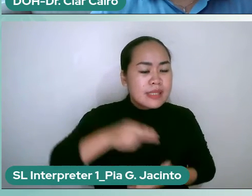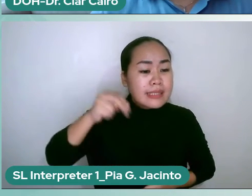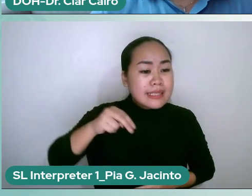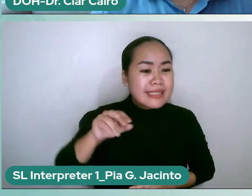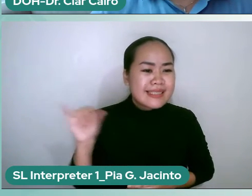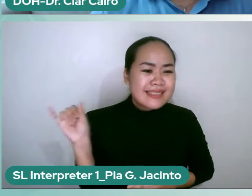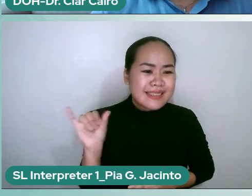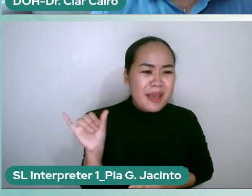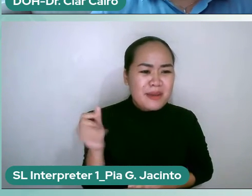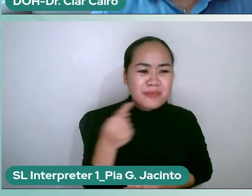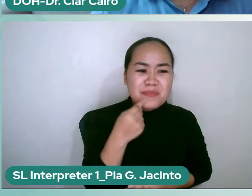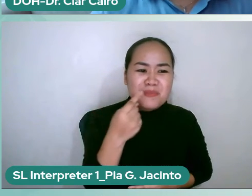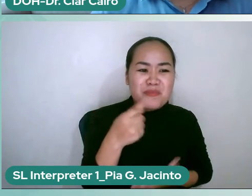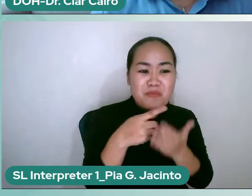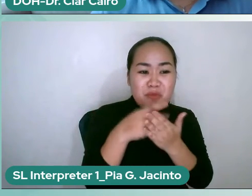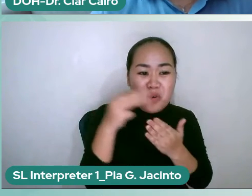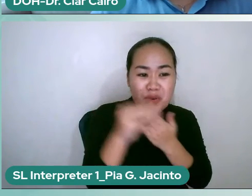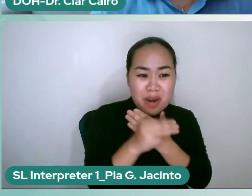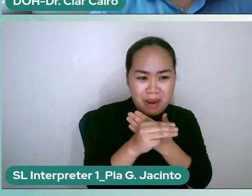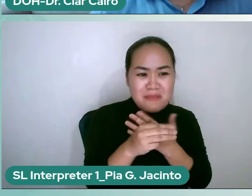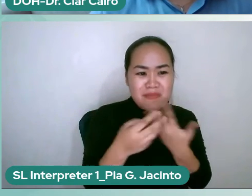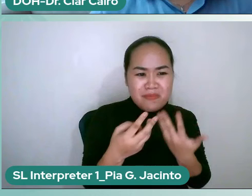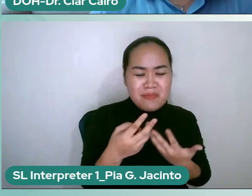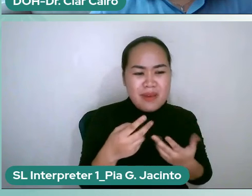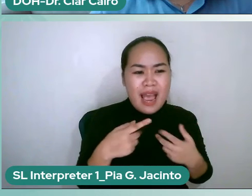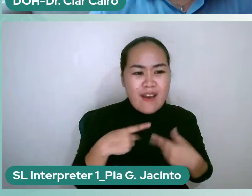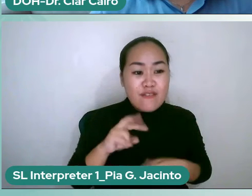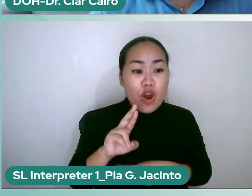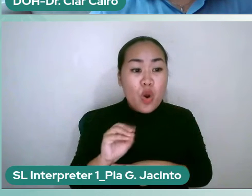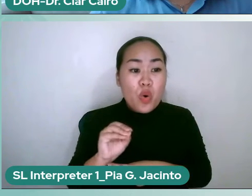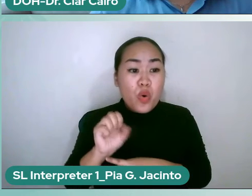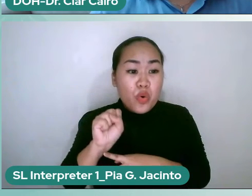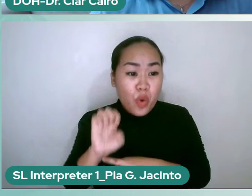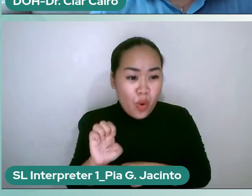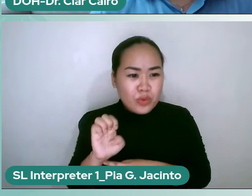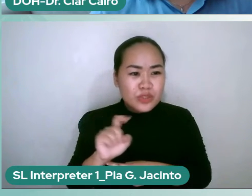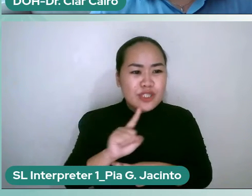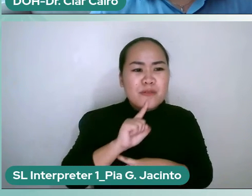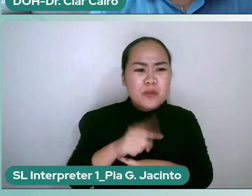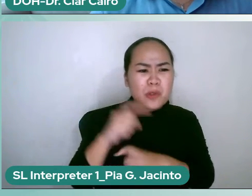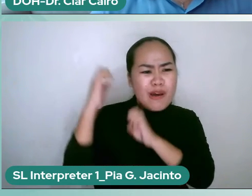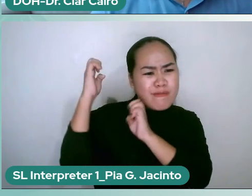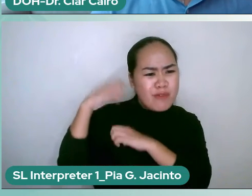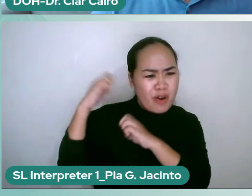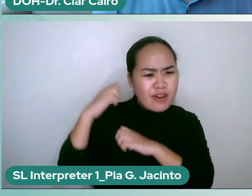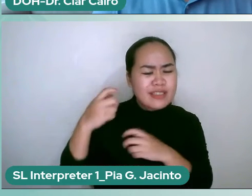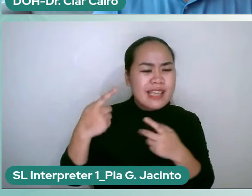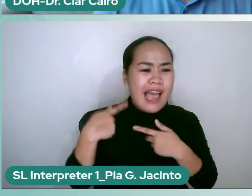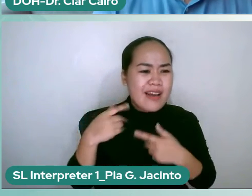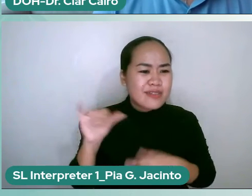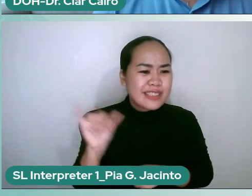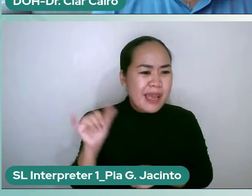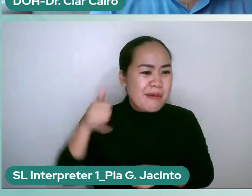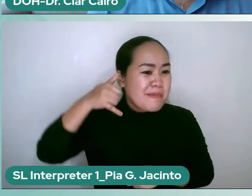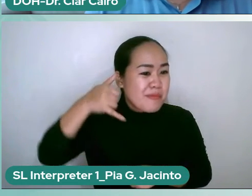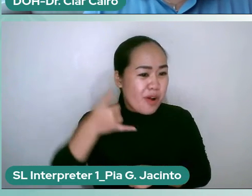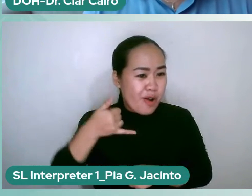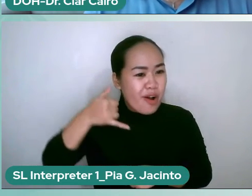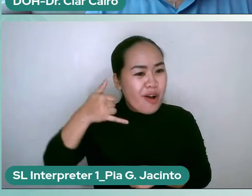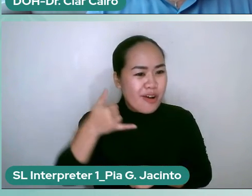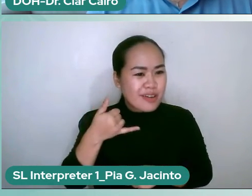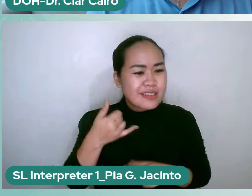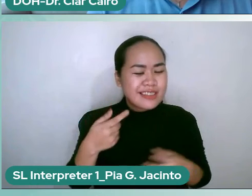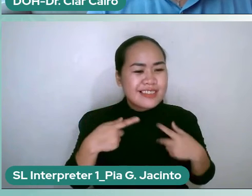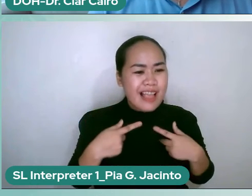Program Rose, Mhm. where really a lot of our effort is spent on a call center. And what Mm. we do